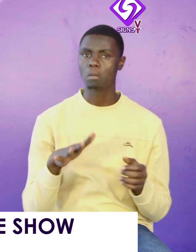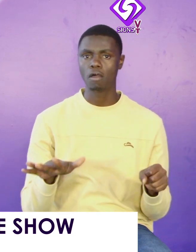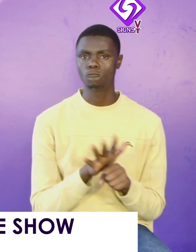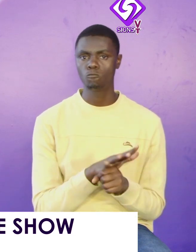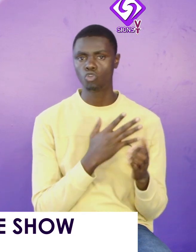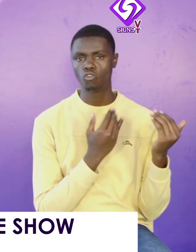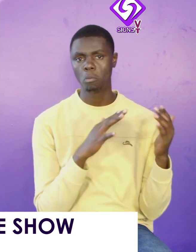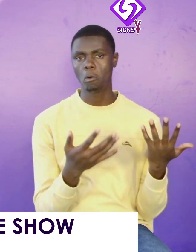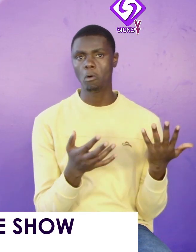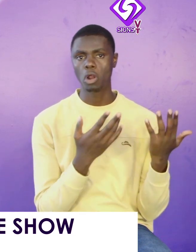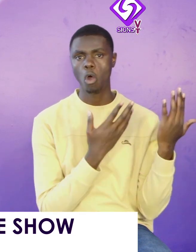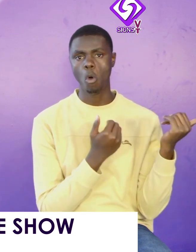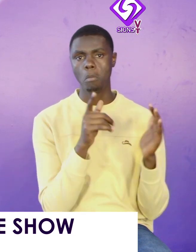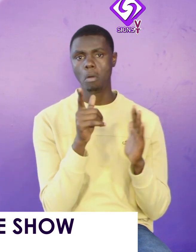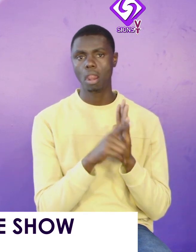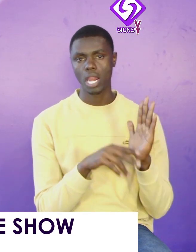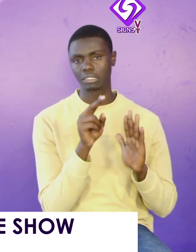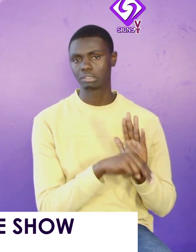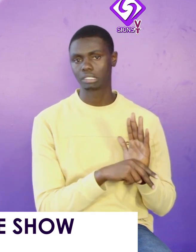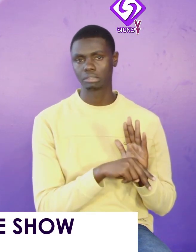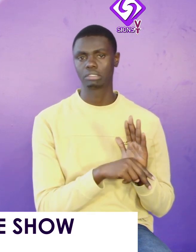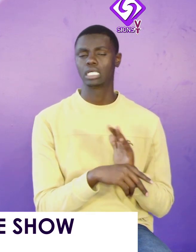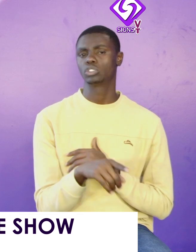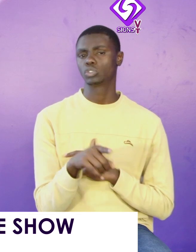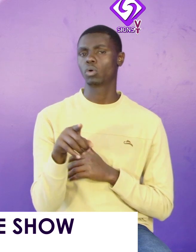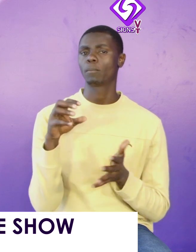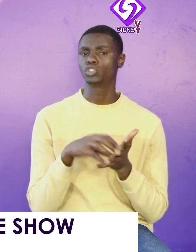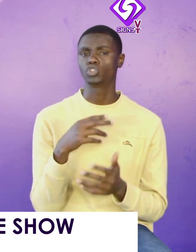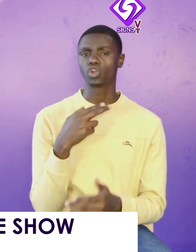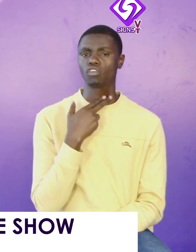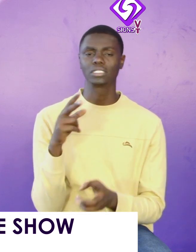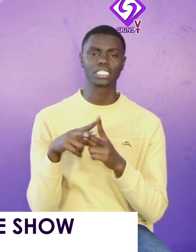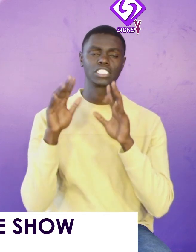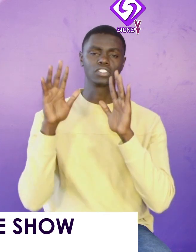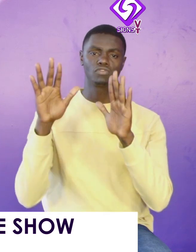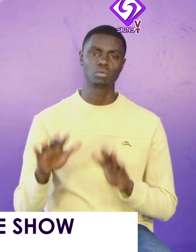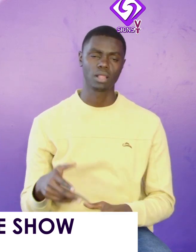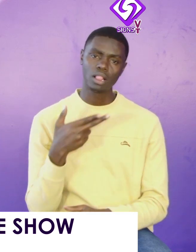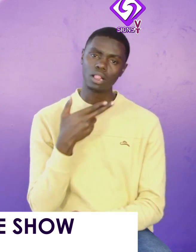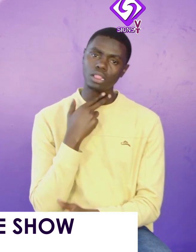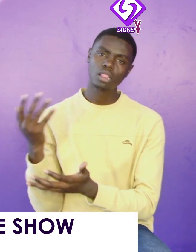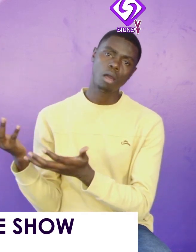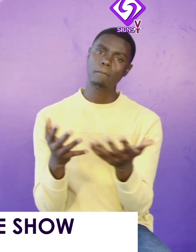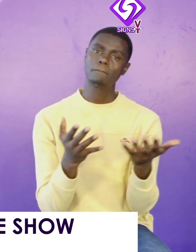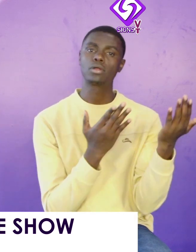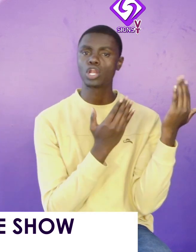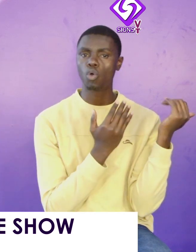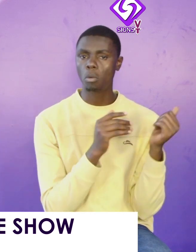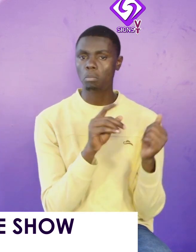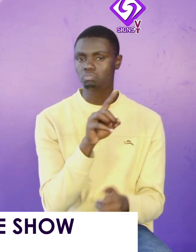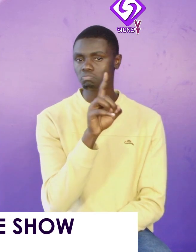The place of the minister should be looked at keenly. Does your minister bring hope to you? Does